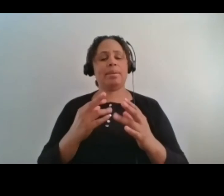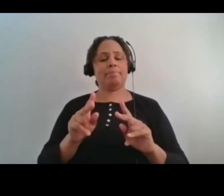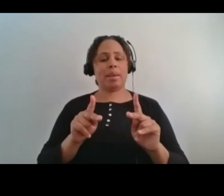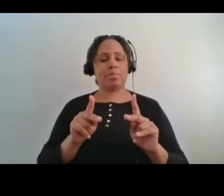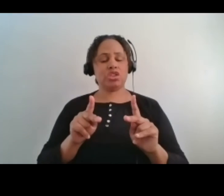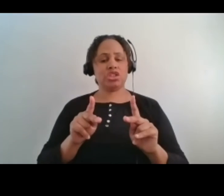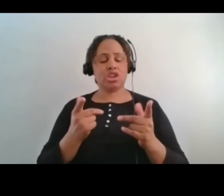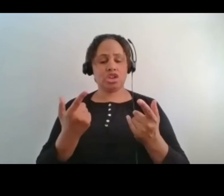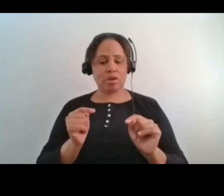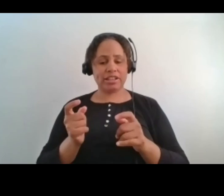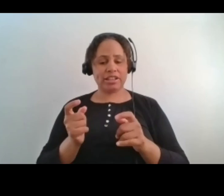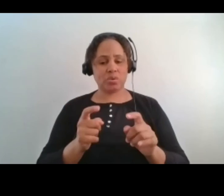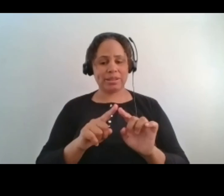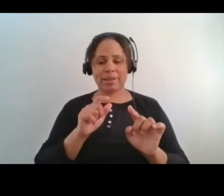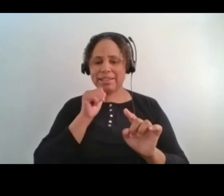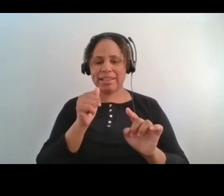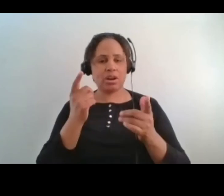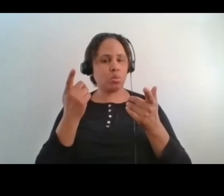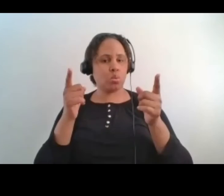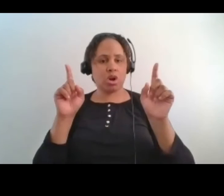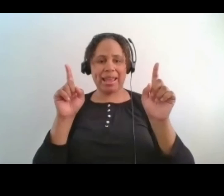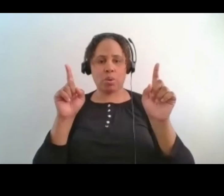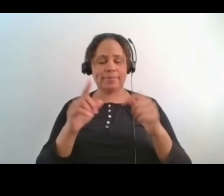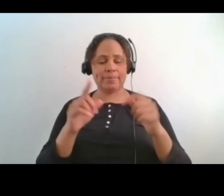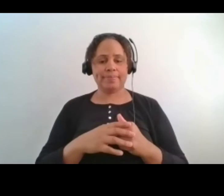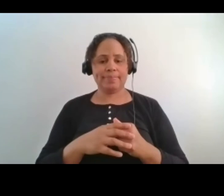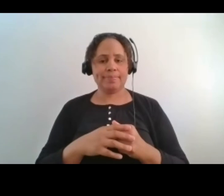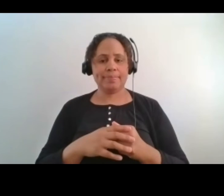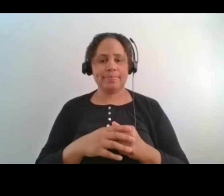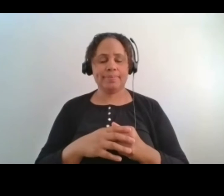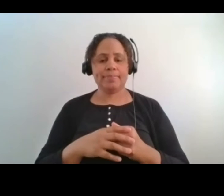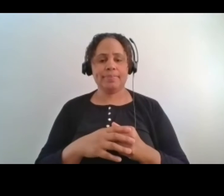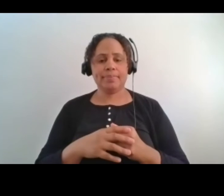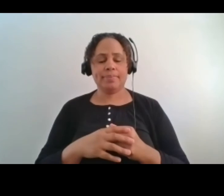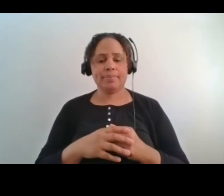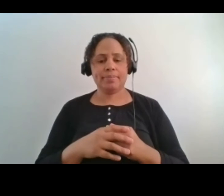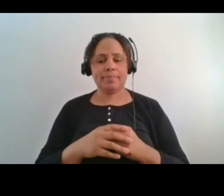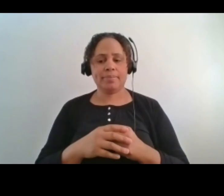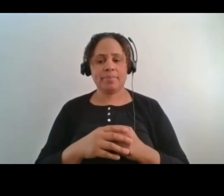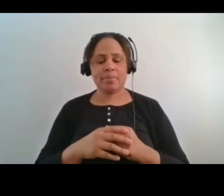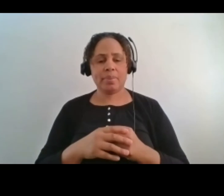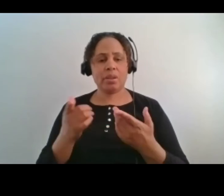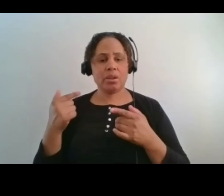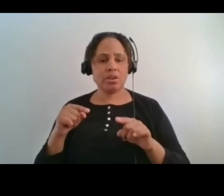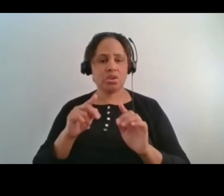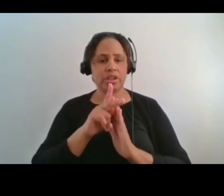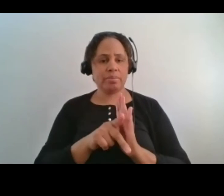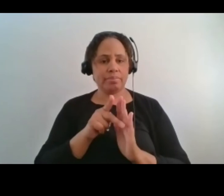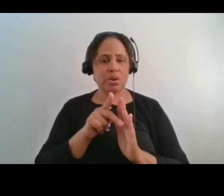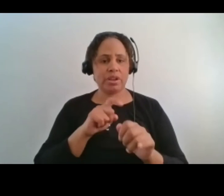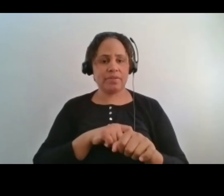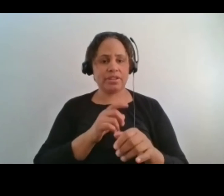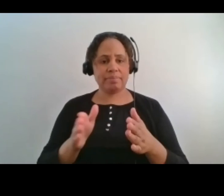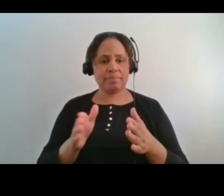live donation. So in during this period of time, I was going